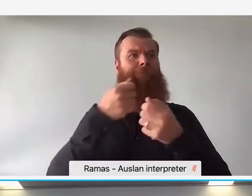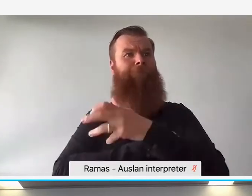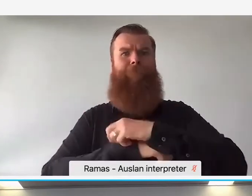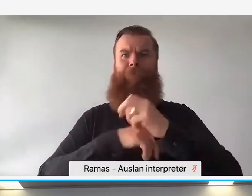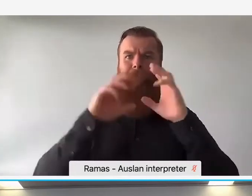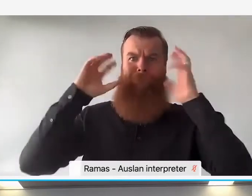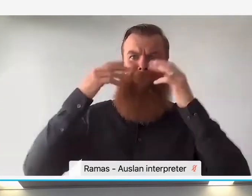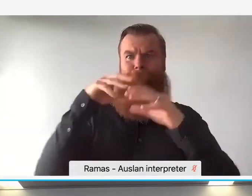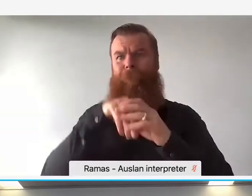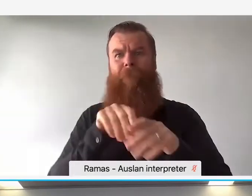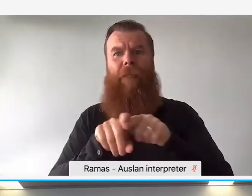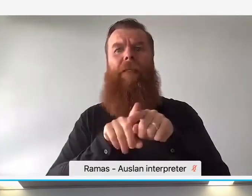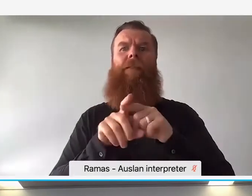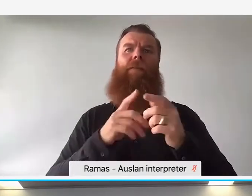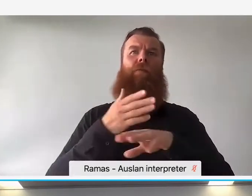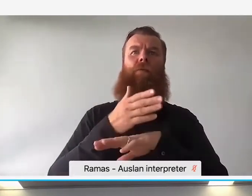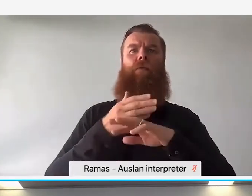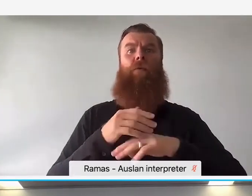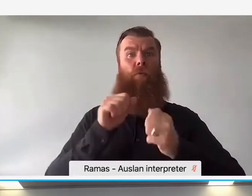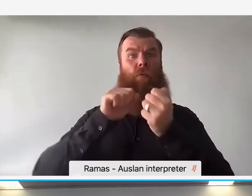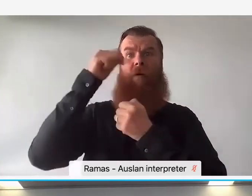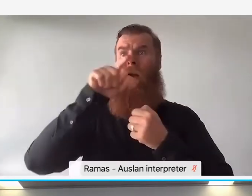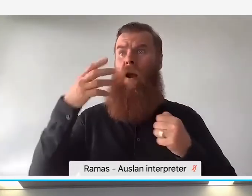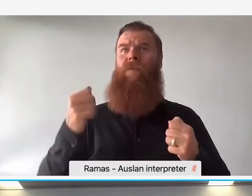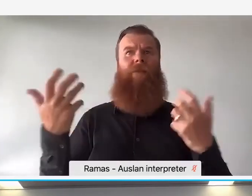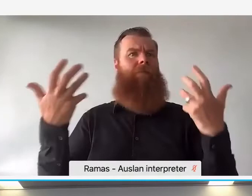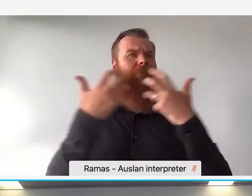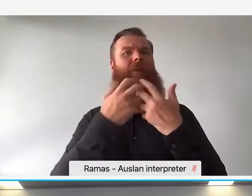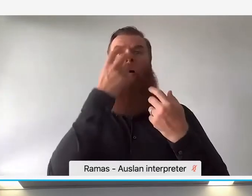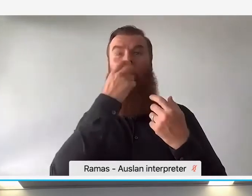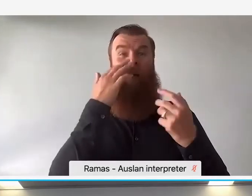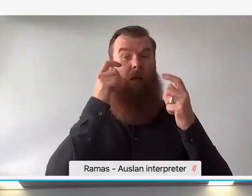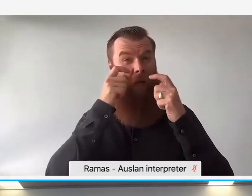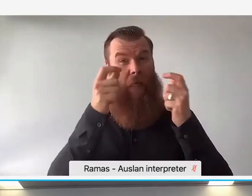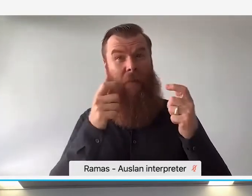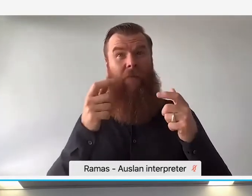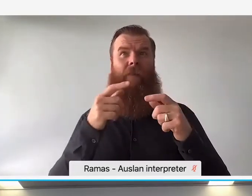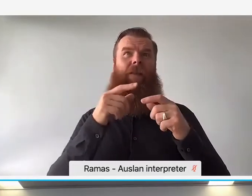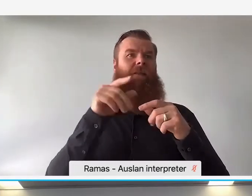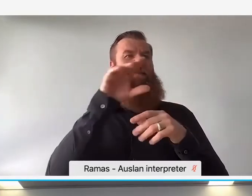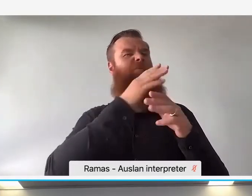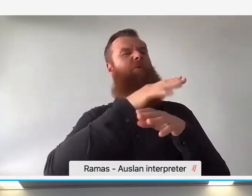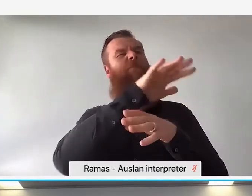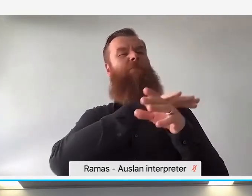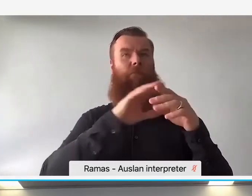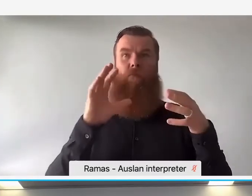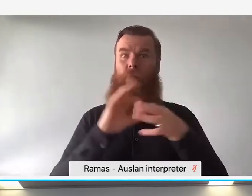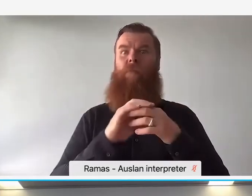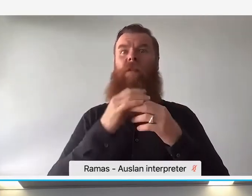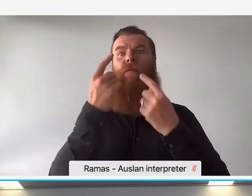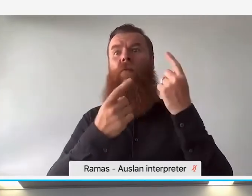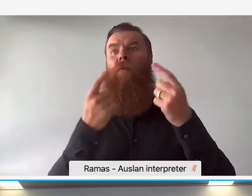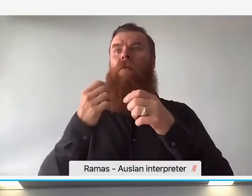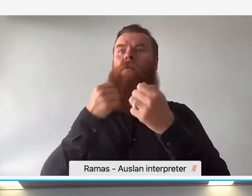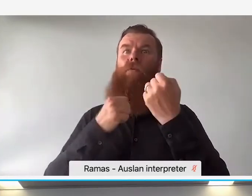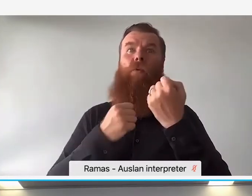with qualifications relevant to the aged care sector, including individual support, community services, disability